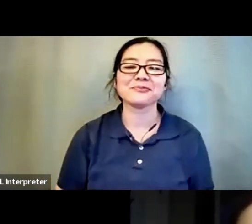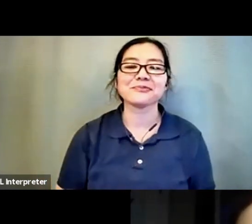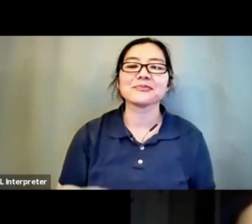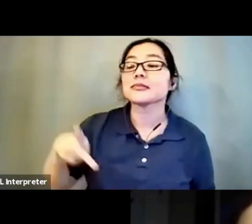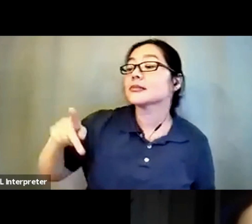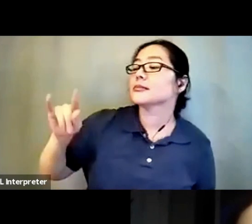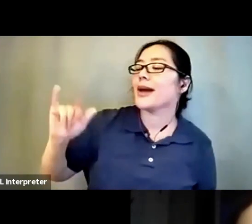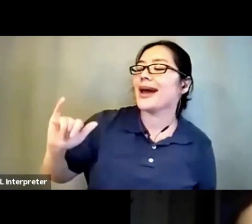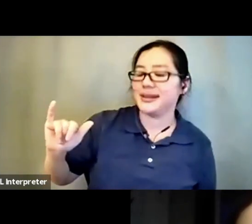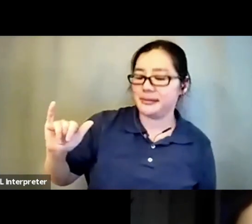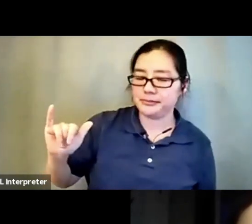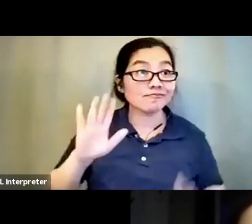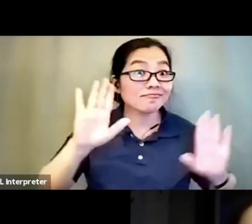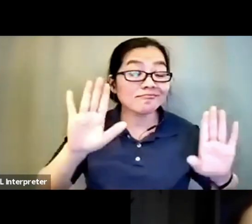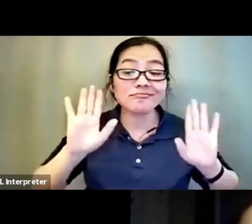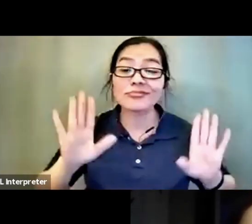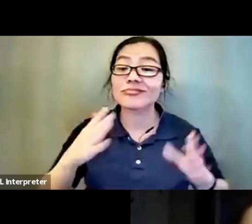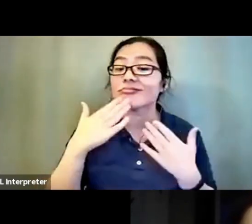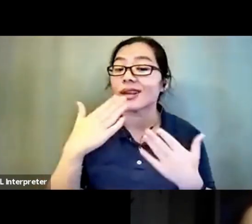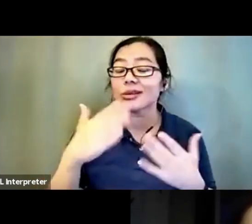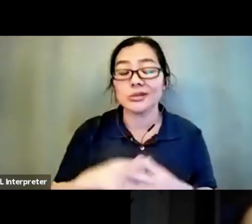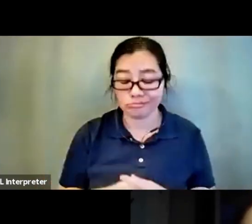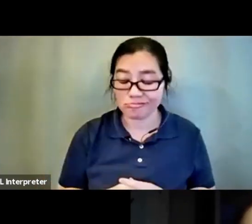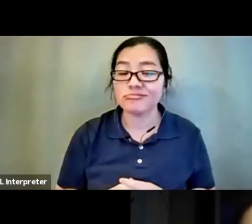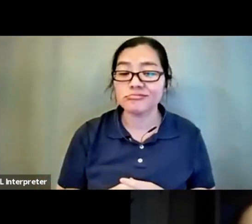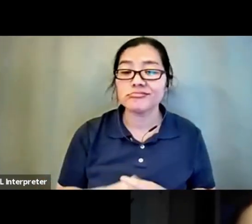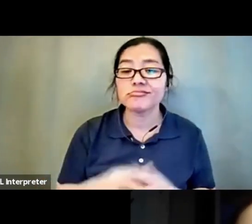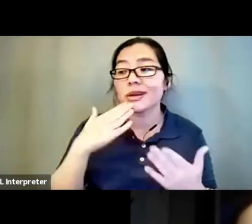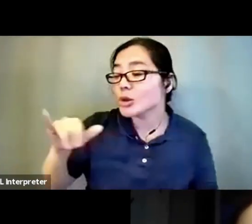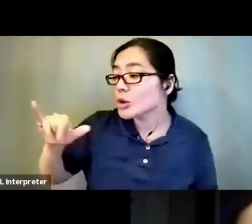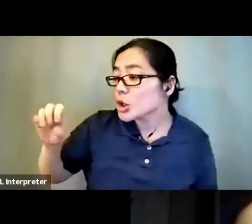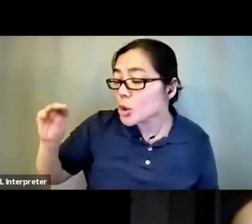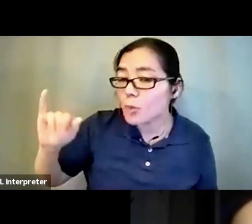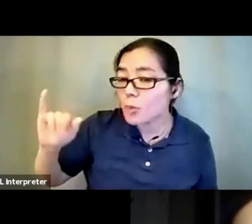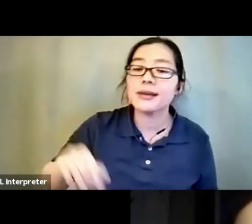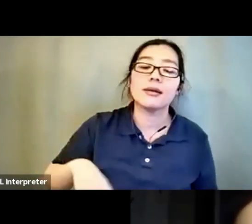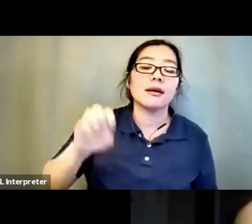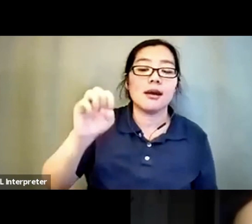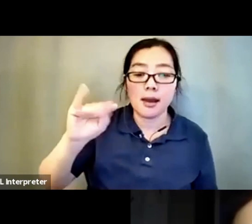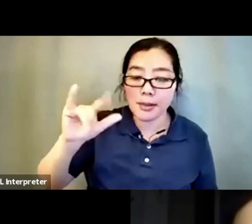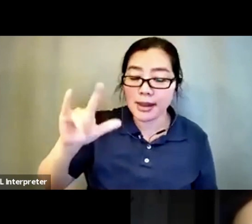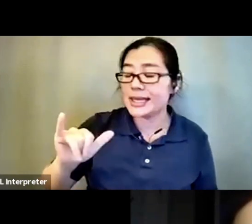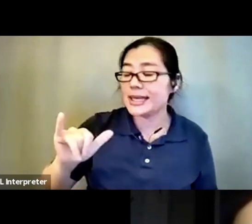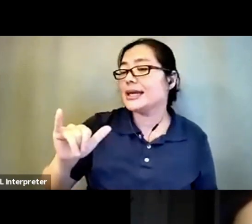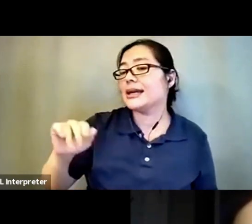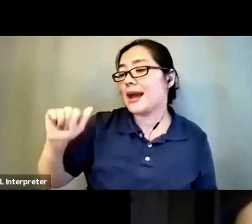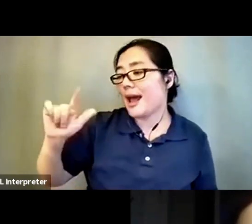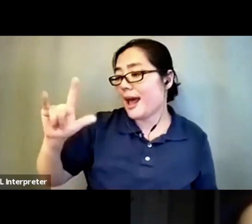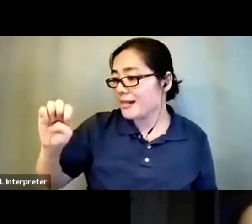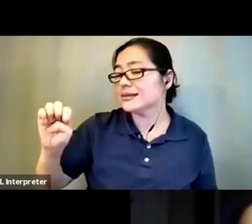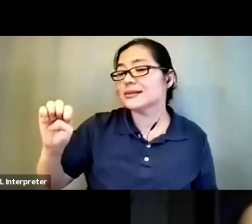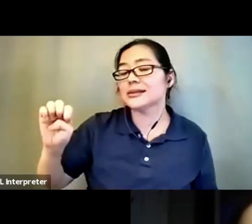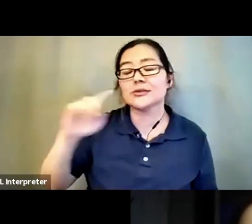Great. Yeah, thank you, Yomi and Emily and Alice, for kind of convening